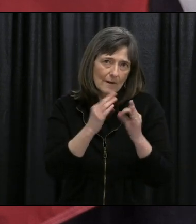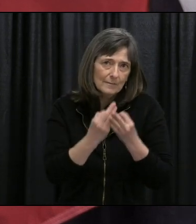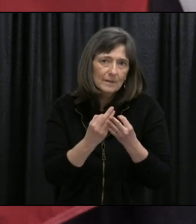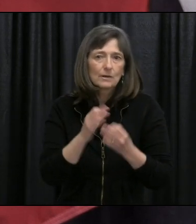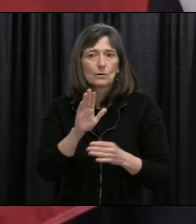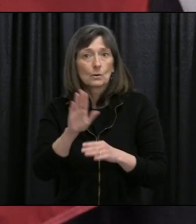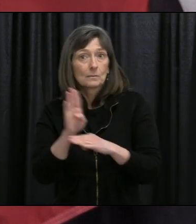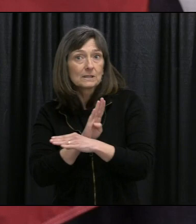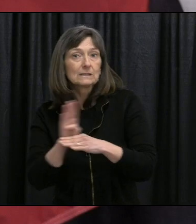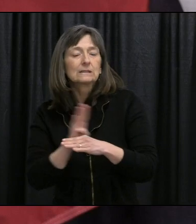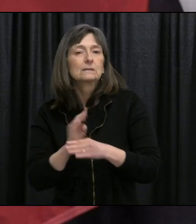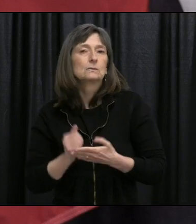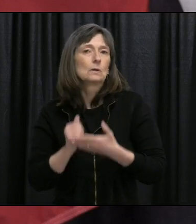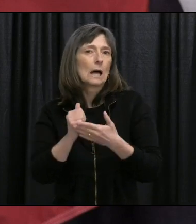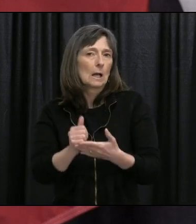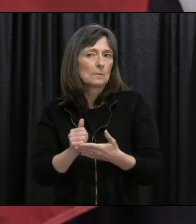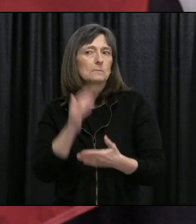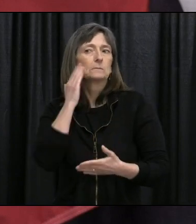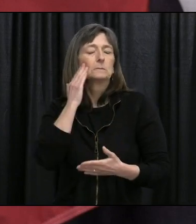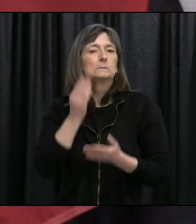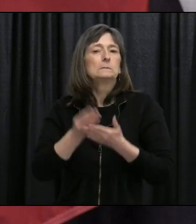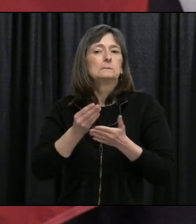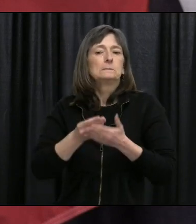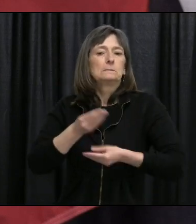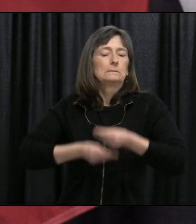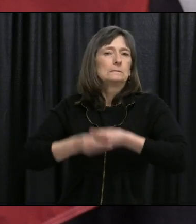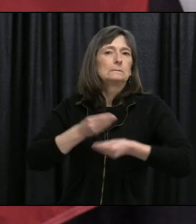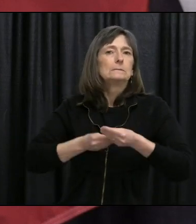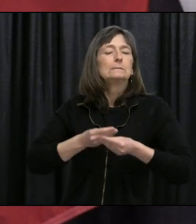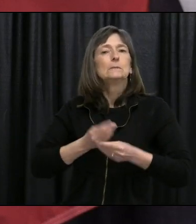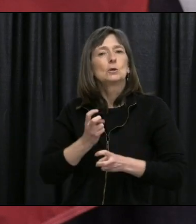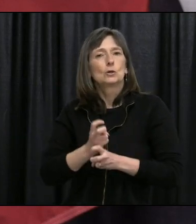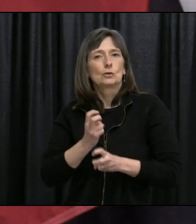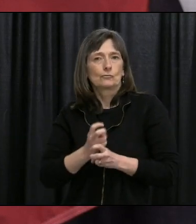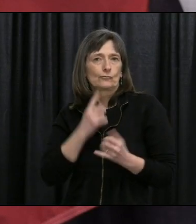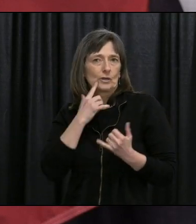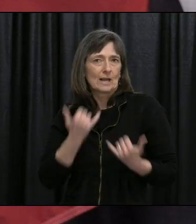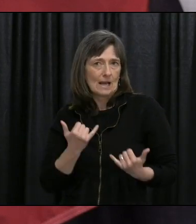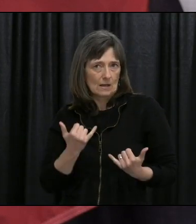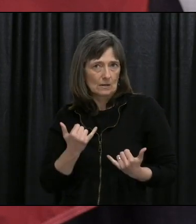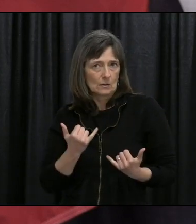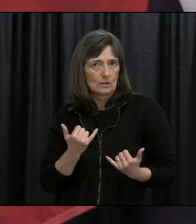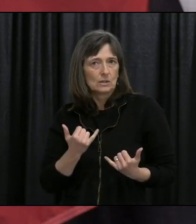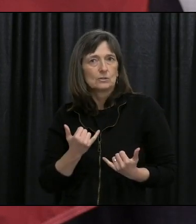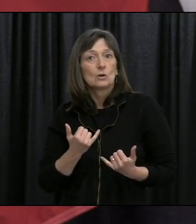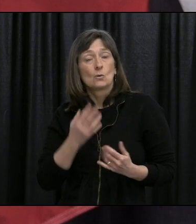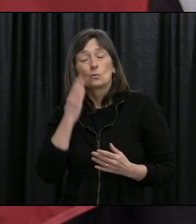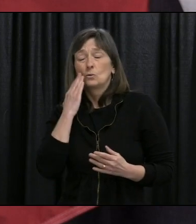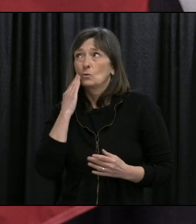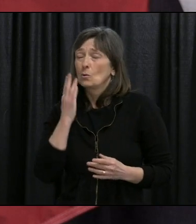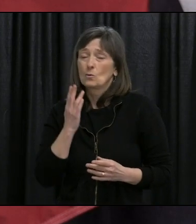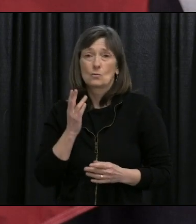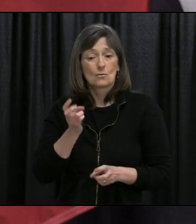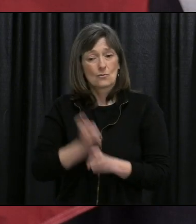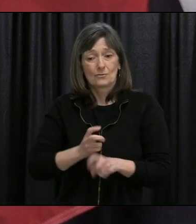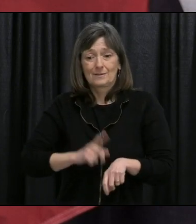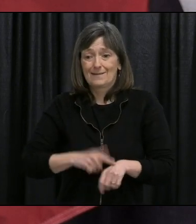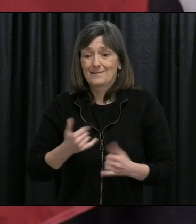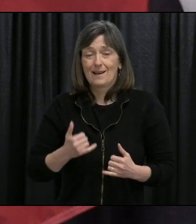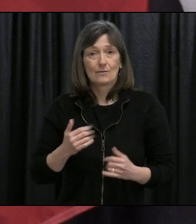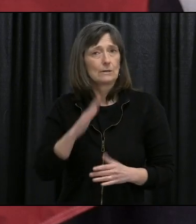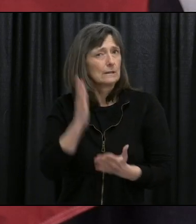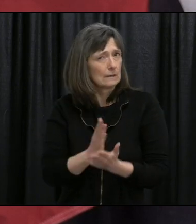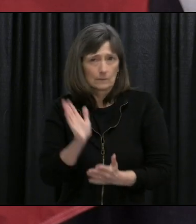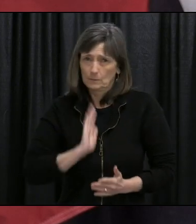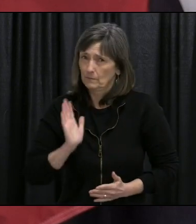pandemic. It is about providing the supports to make life a little easier during some of the toughest times in the history of Newfoundland and